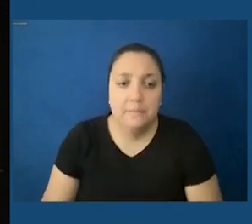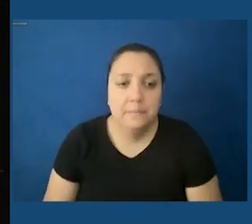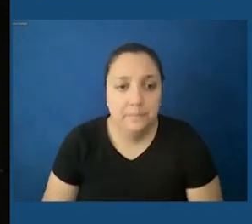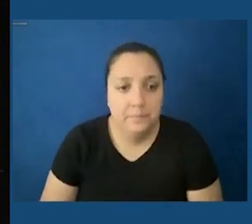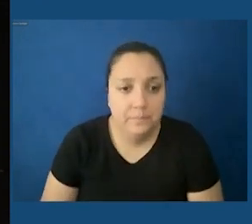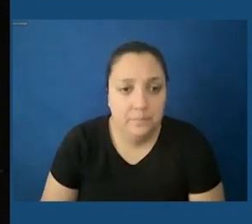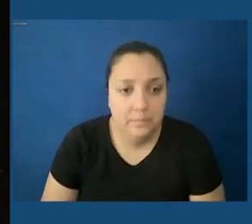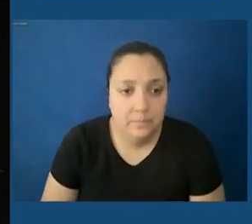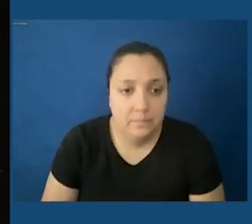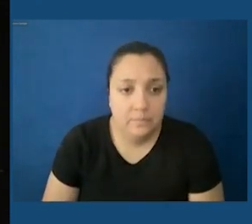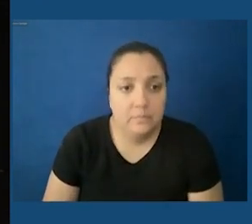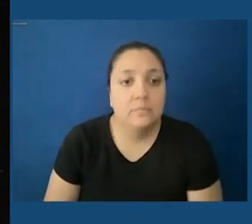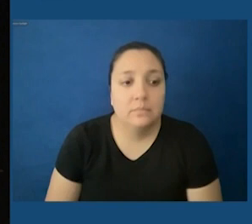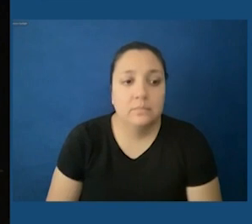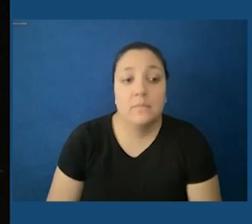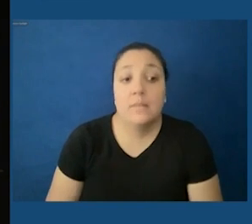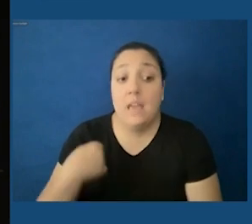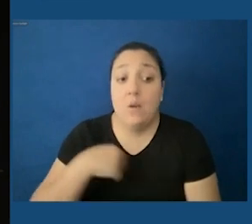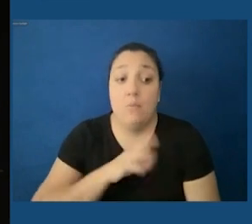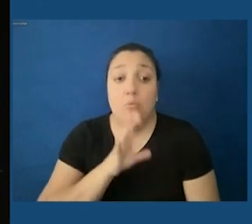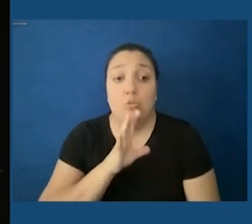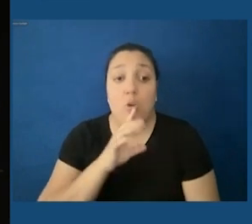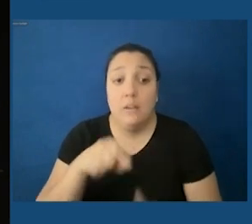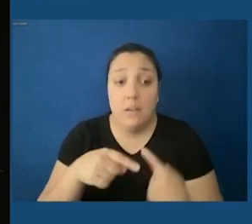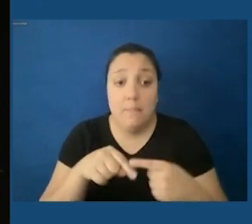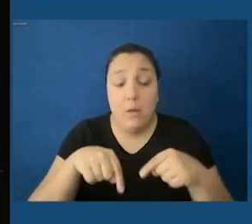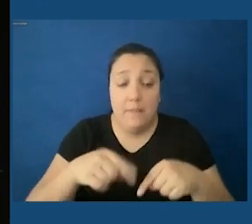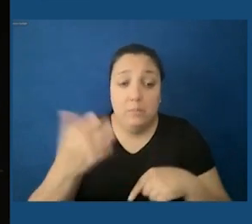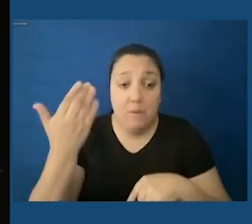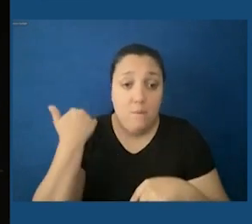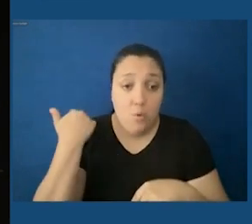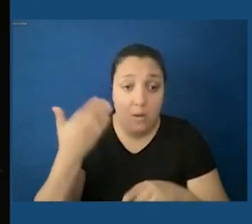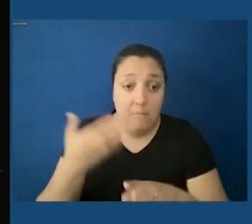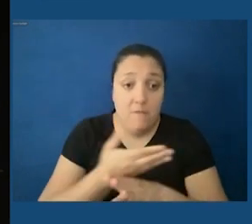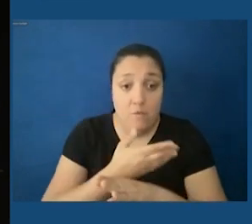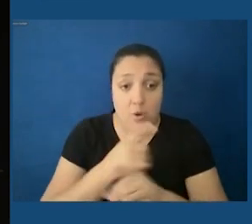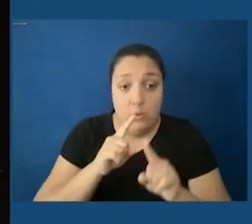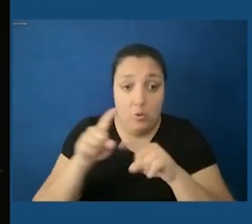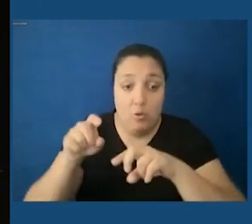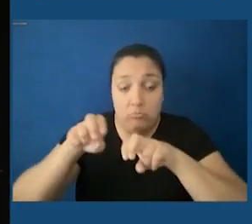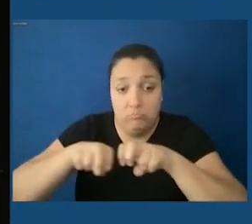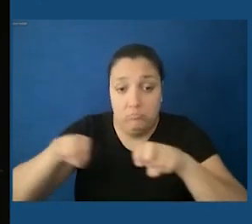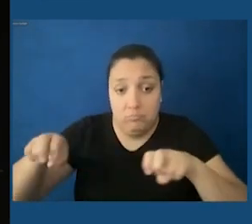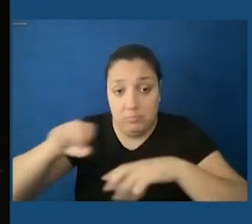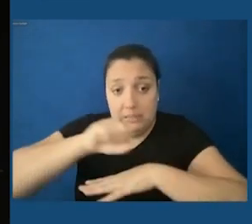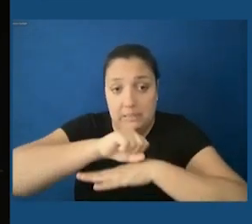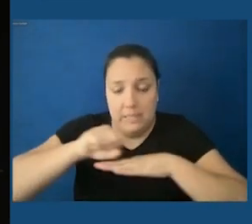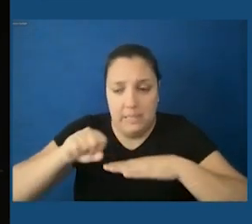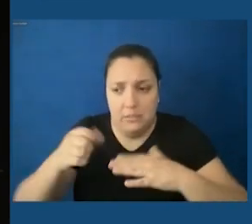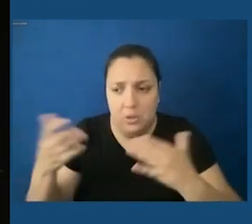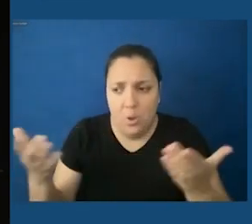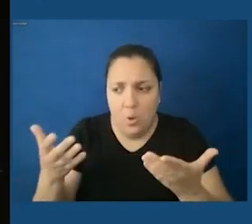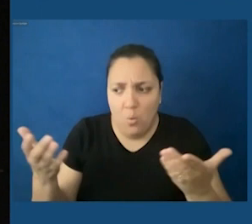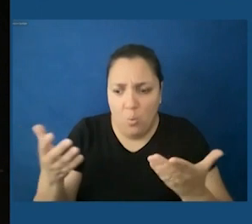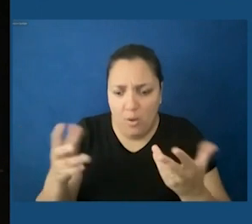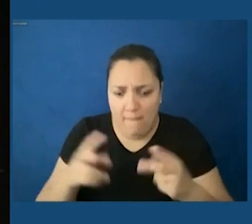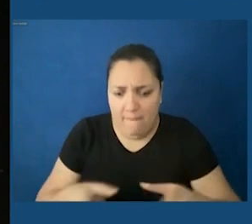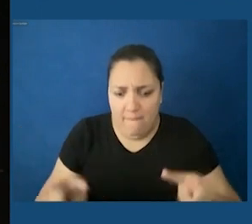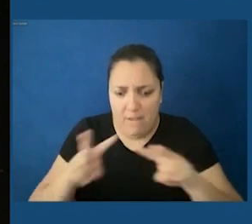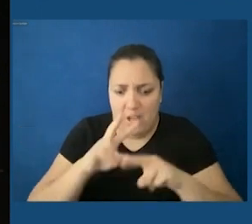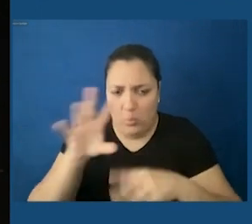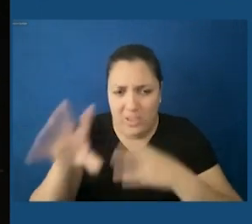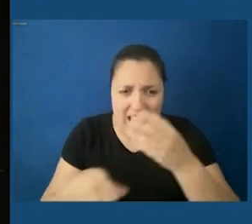And we actually were talking about this before we came up on stage. What value can we add to